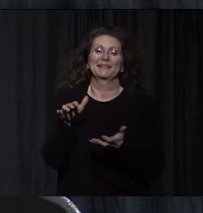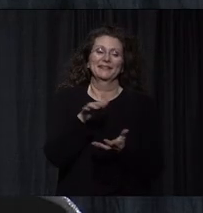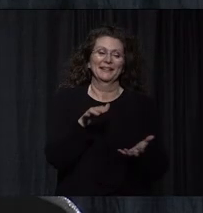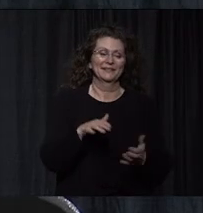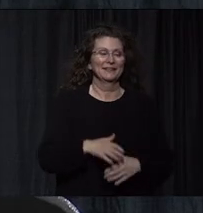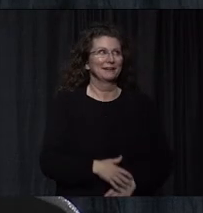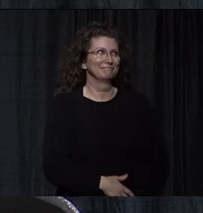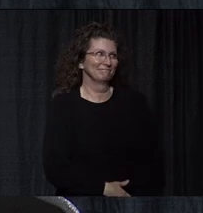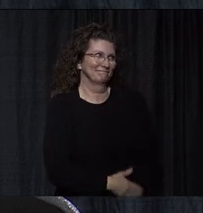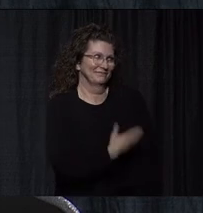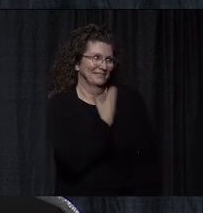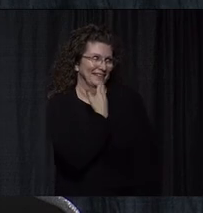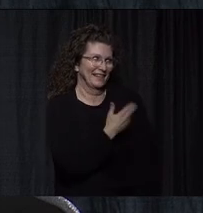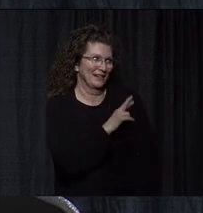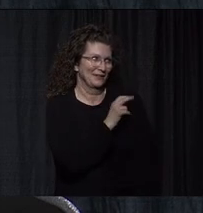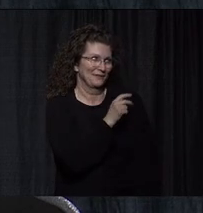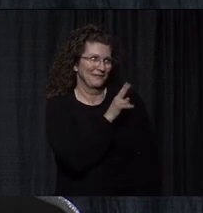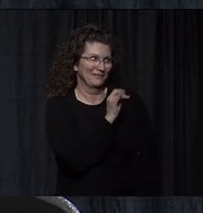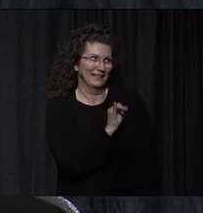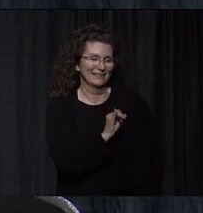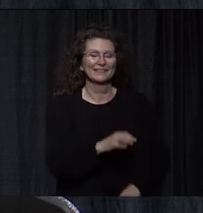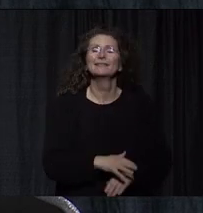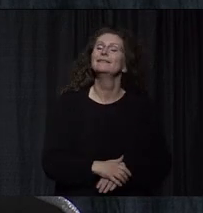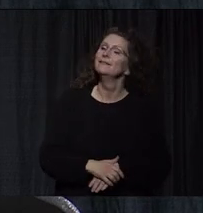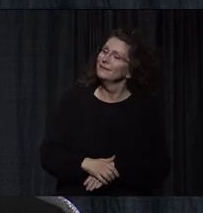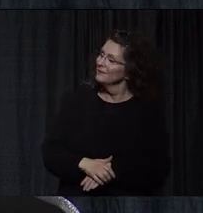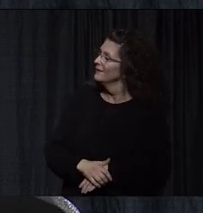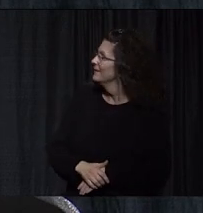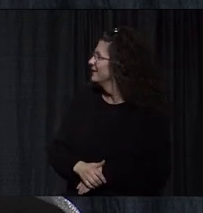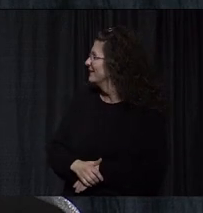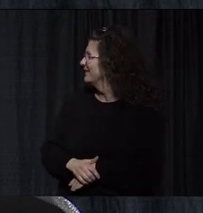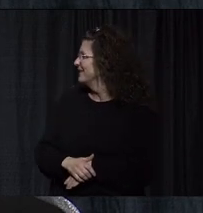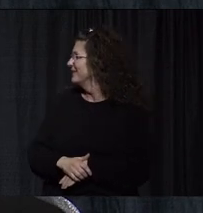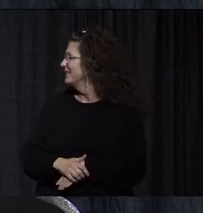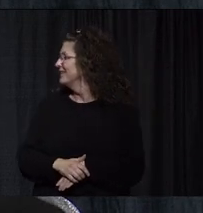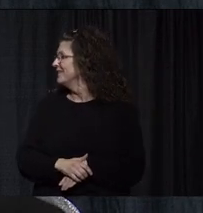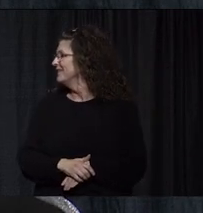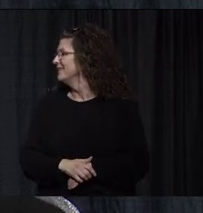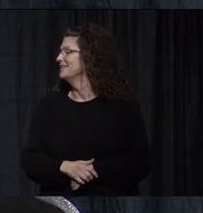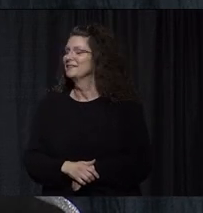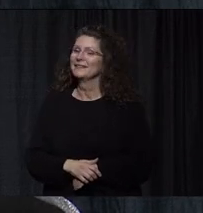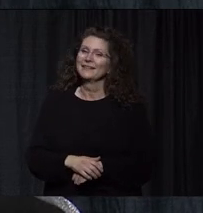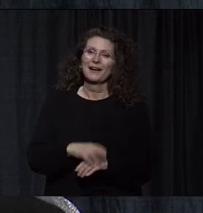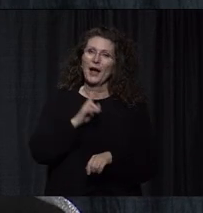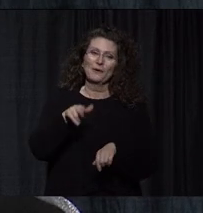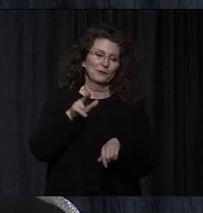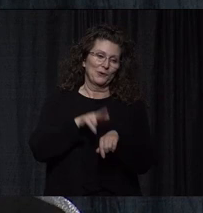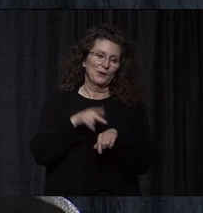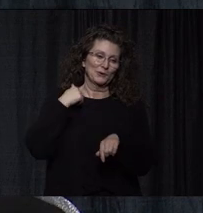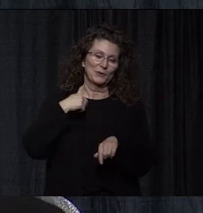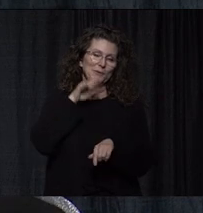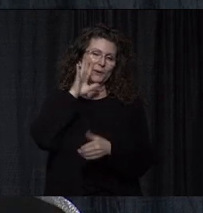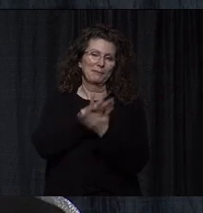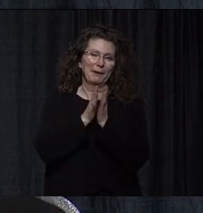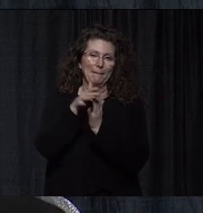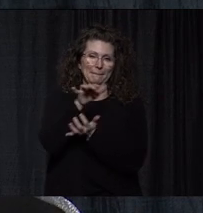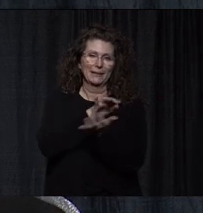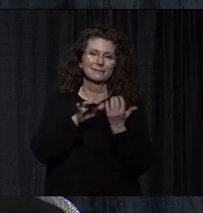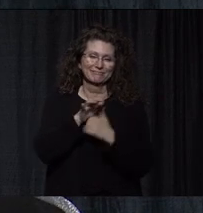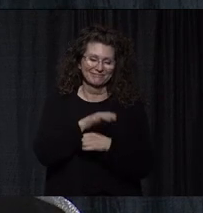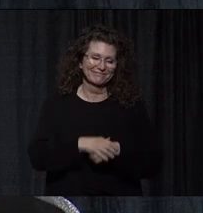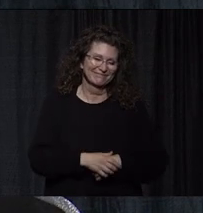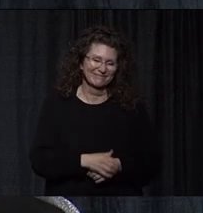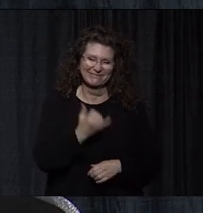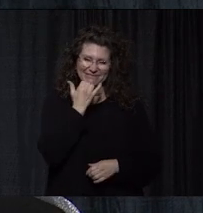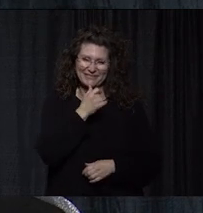Thank you, Ravi. Yes, it was only a matter of time before the Paulettes got mixed up. Hi, everyone. I